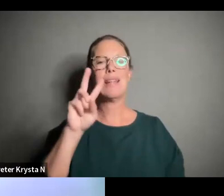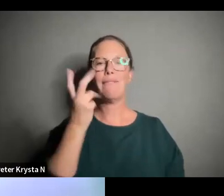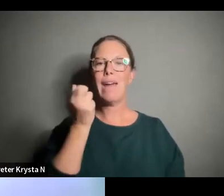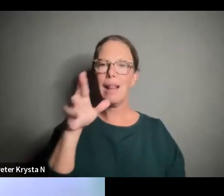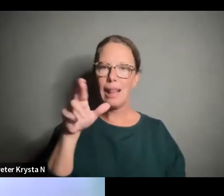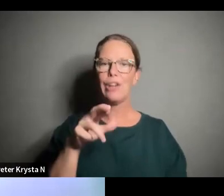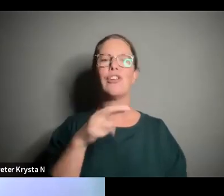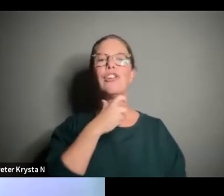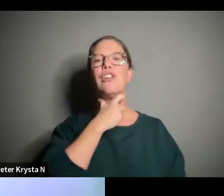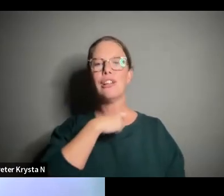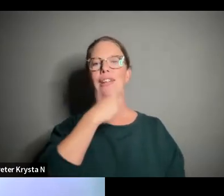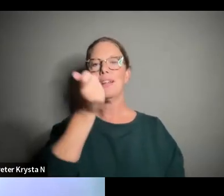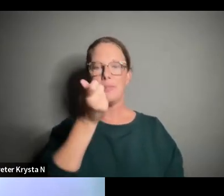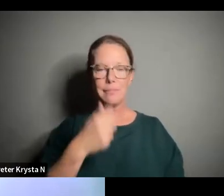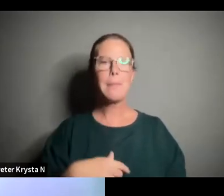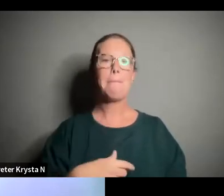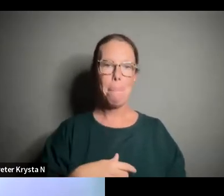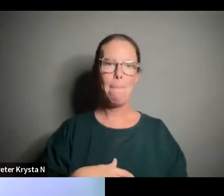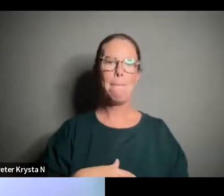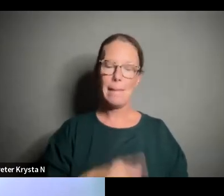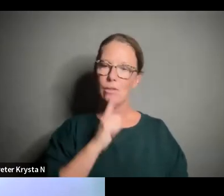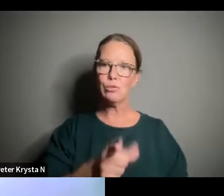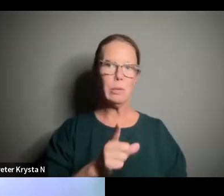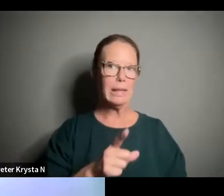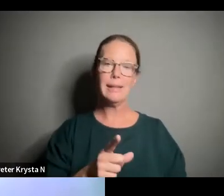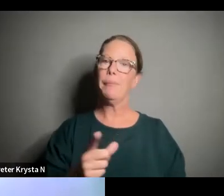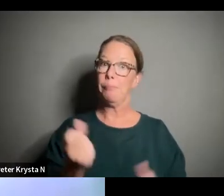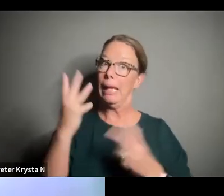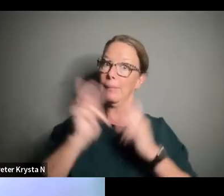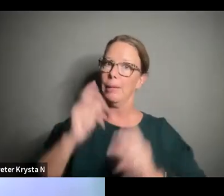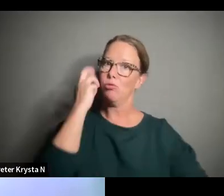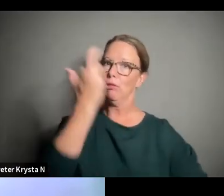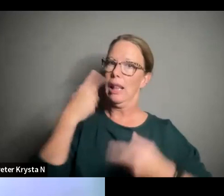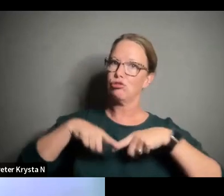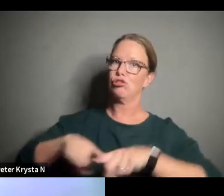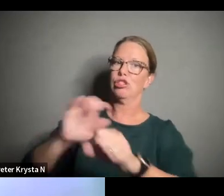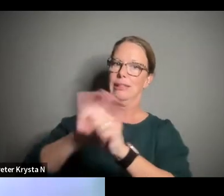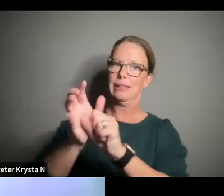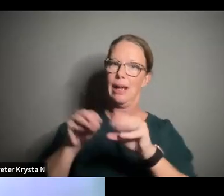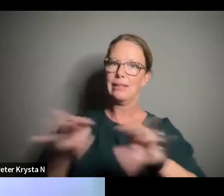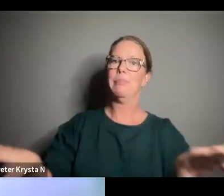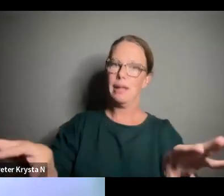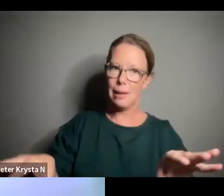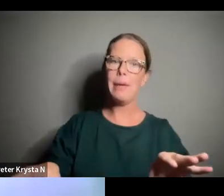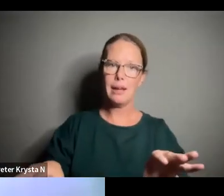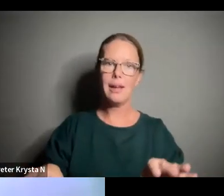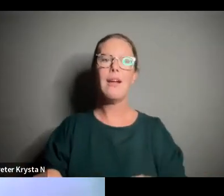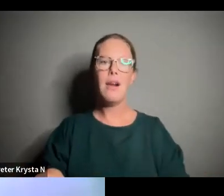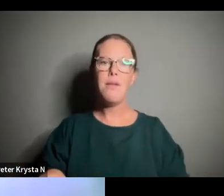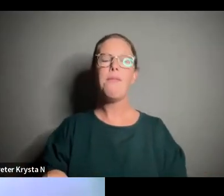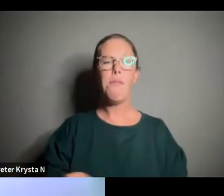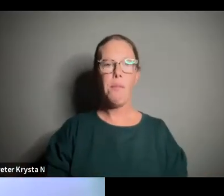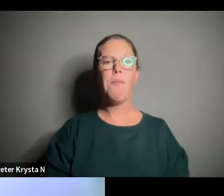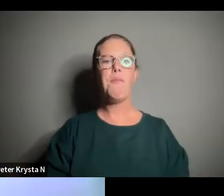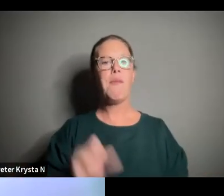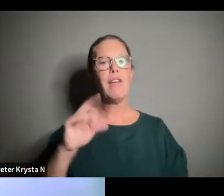think everybody started realizing how bad being on ventilators is with the pandemic several years ago. It's still kind of ongoing, but is that if we